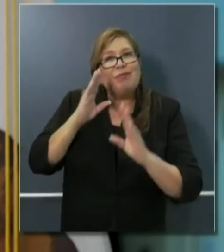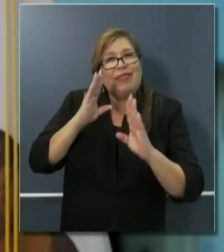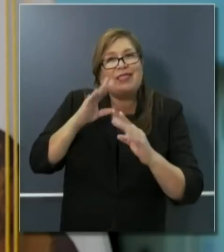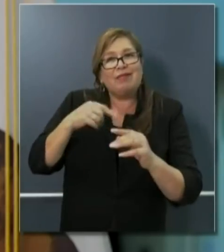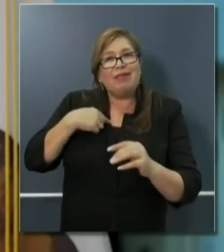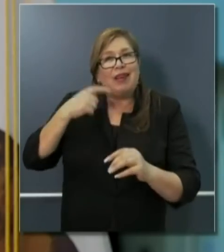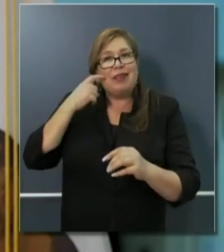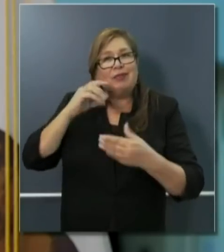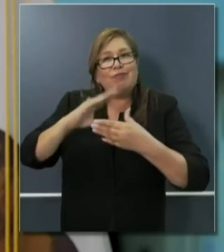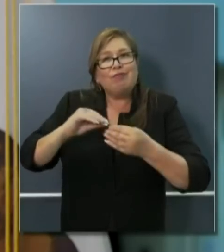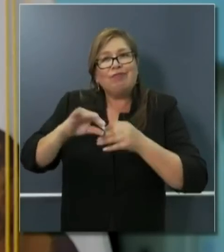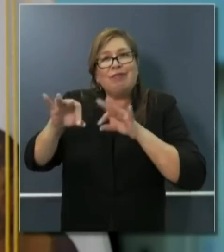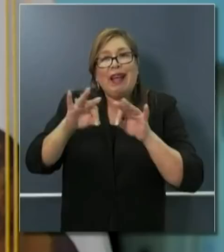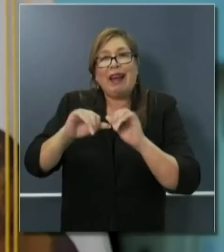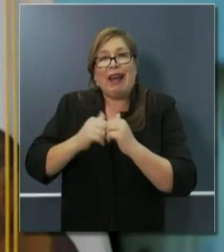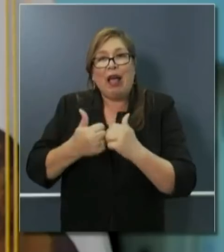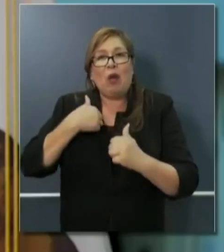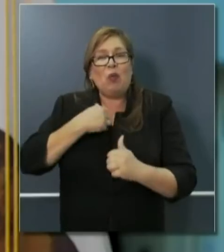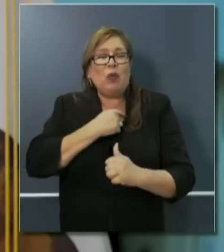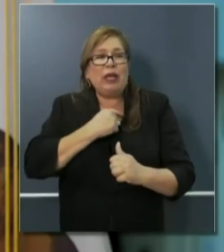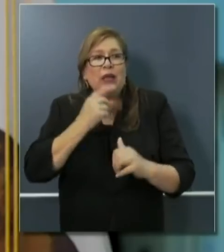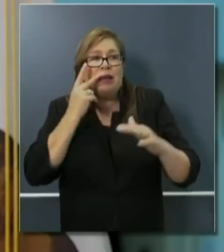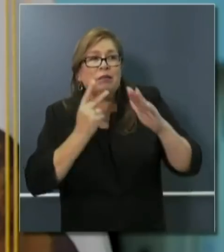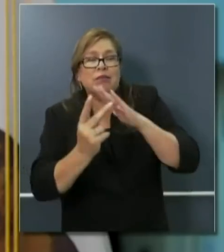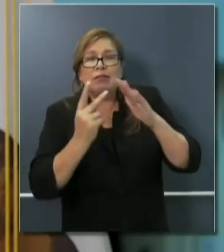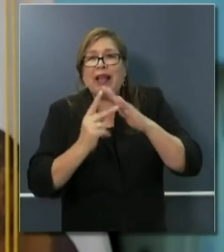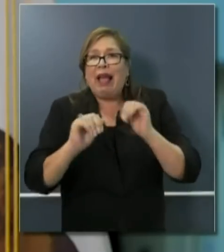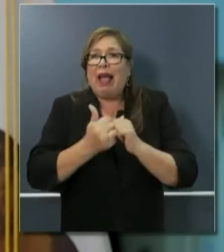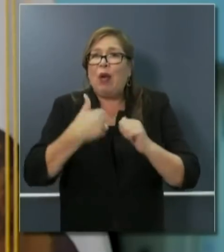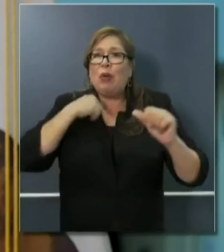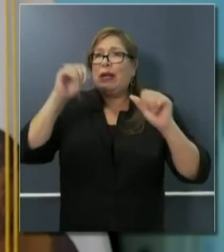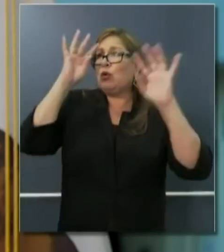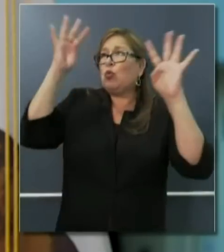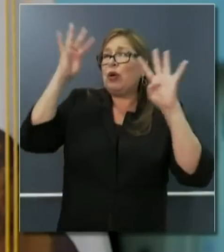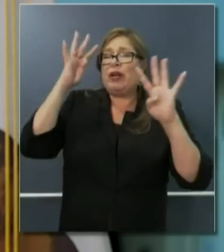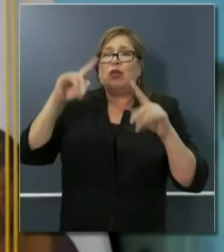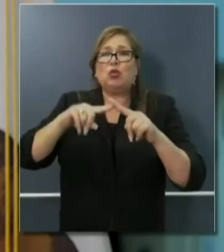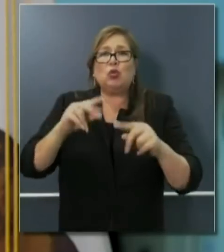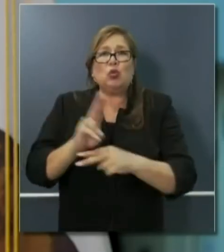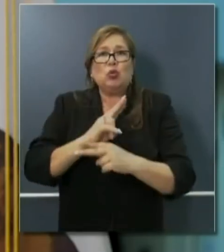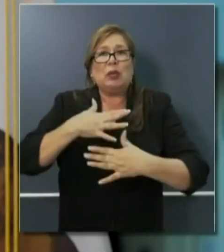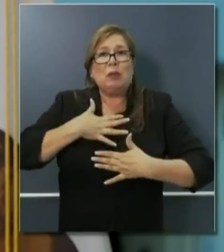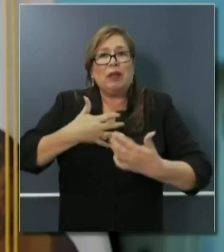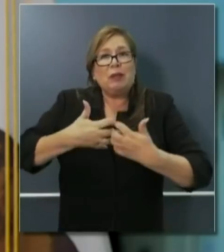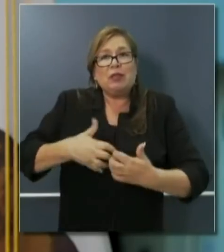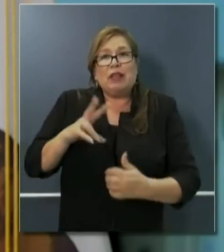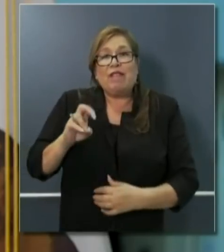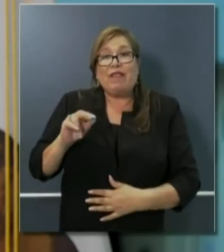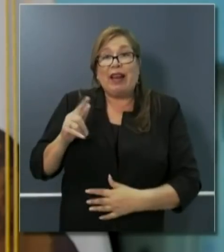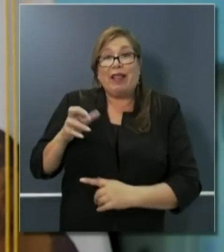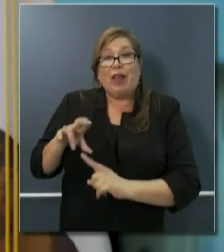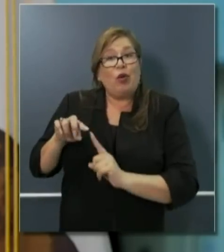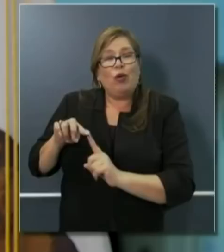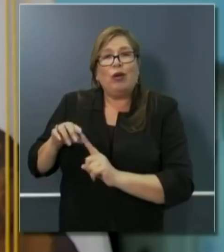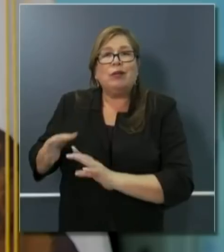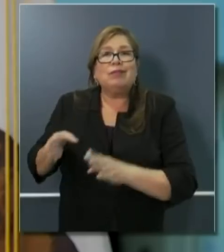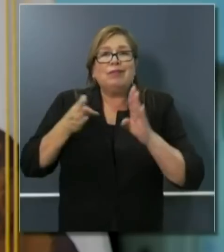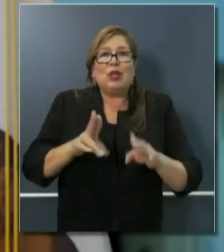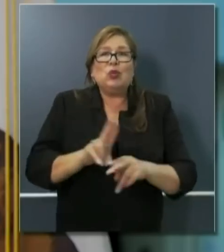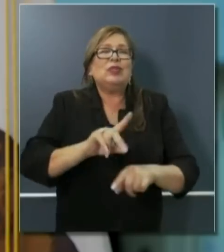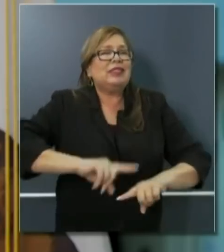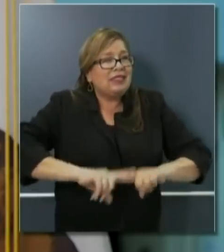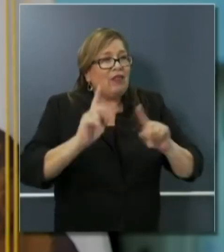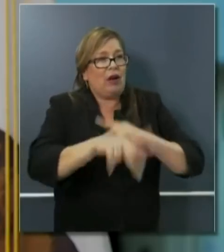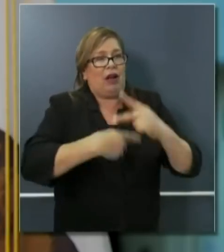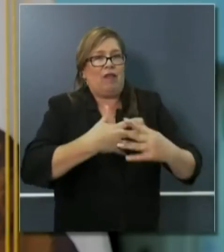to bridge ventilators and how we're looking to other creative capacity by using other breathing